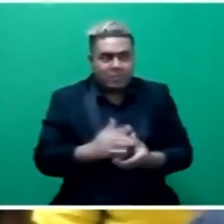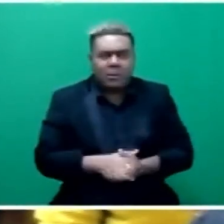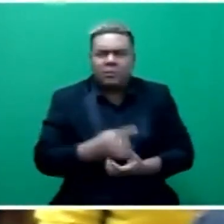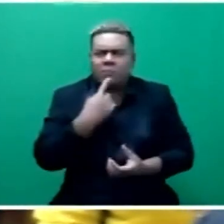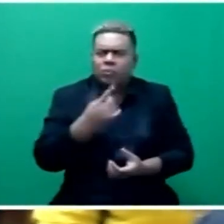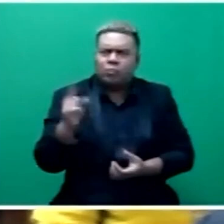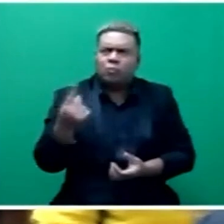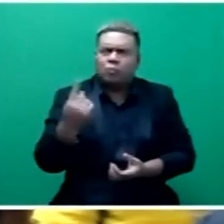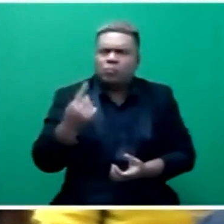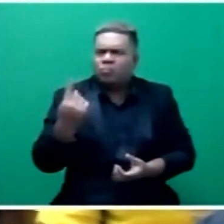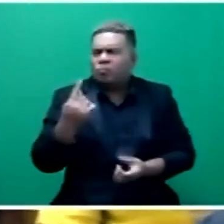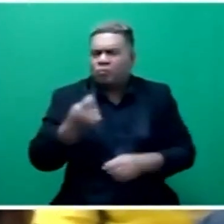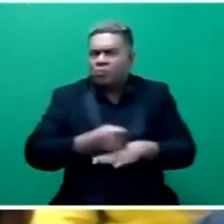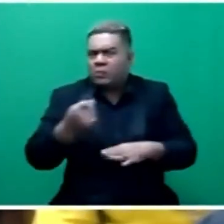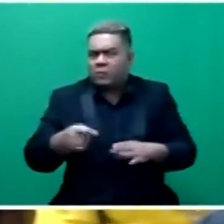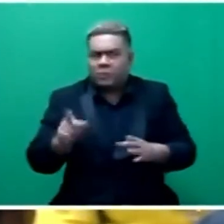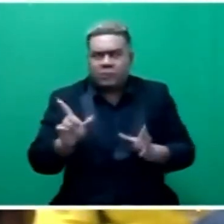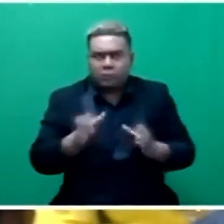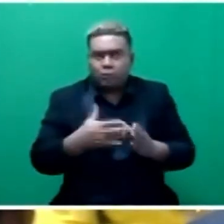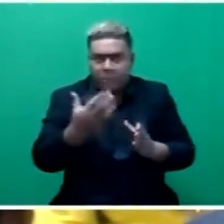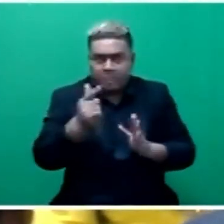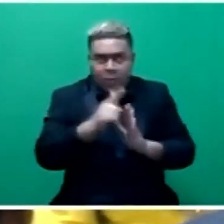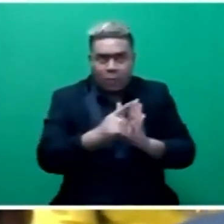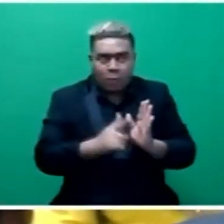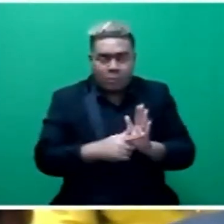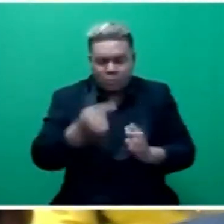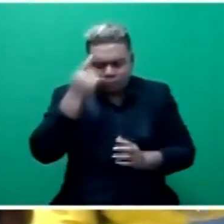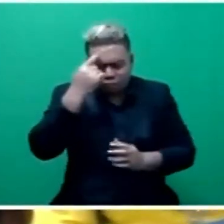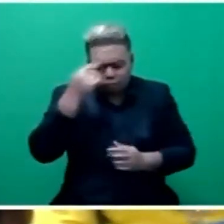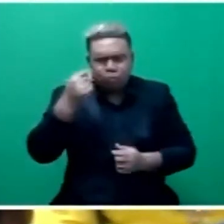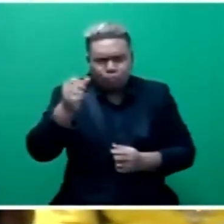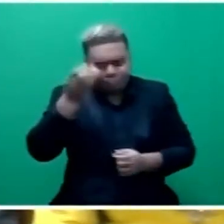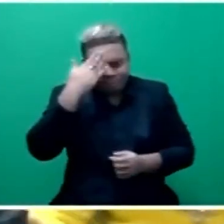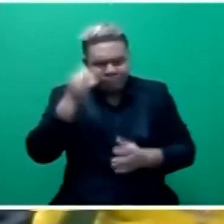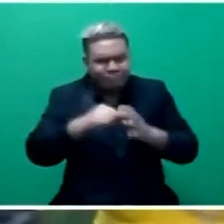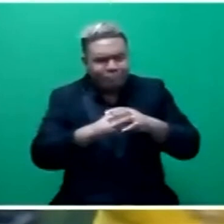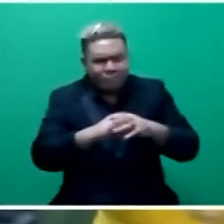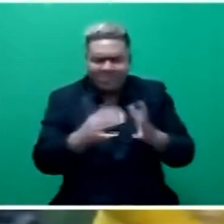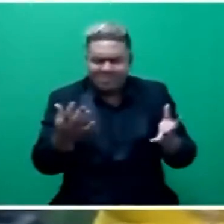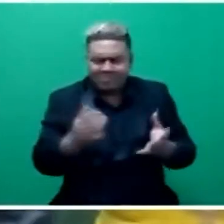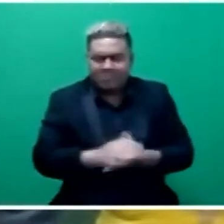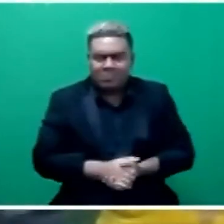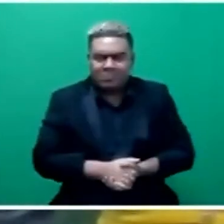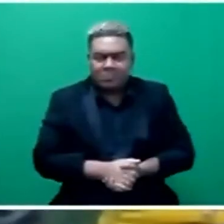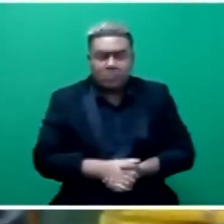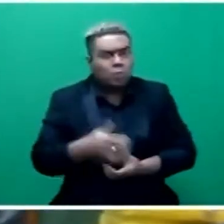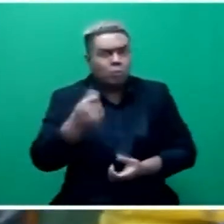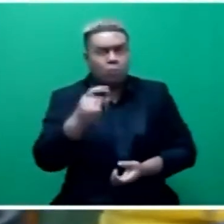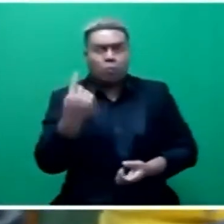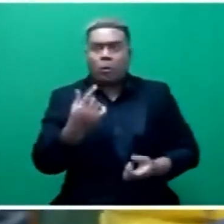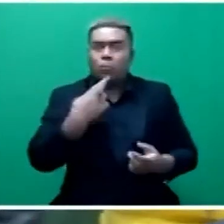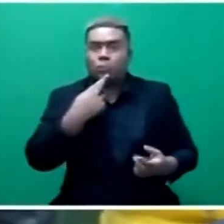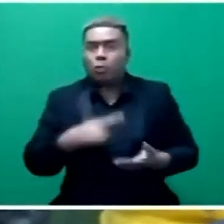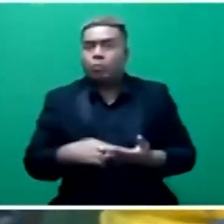who? Who governs political parties? You have lawyers, be bright, use your brains. Mr. Speaker, sir. And saying, who are we going to report this